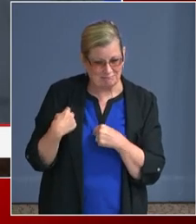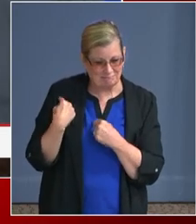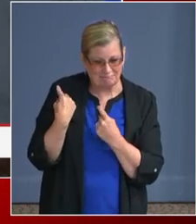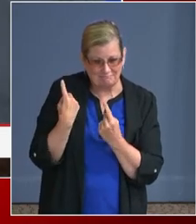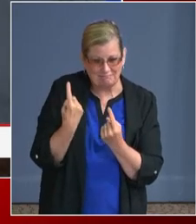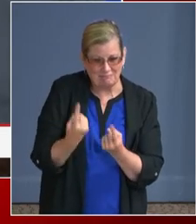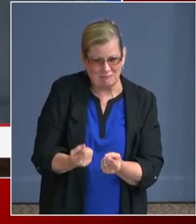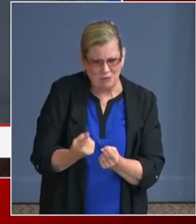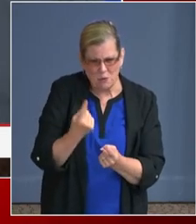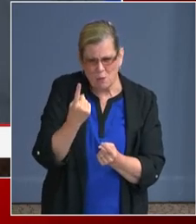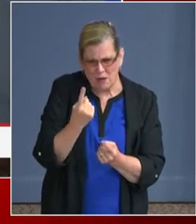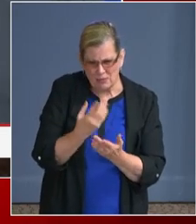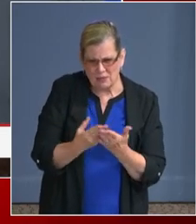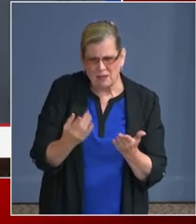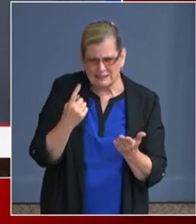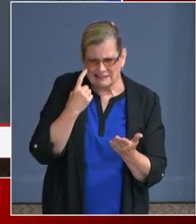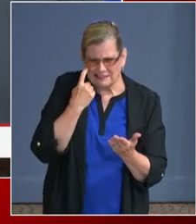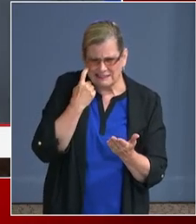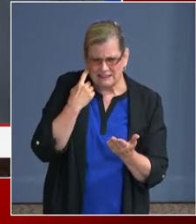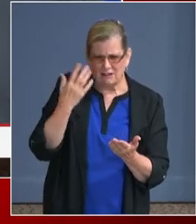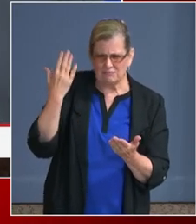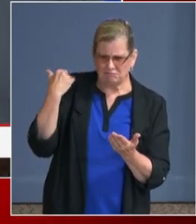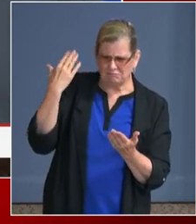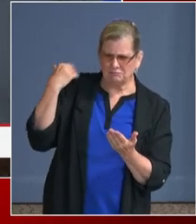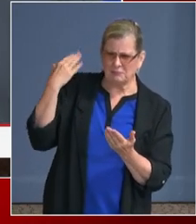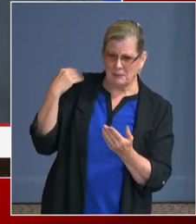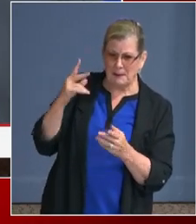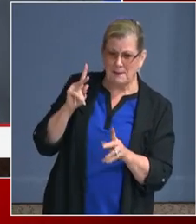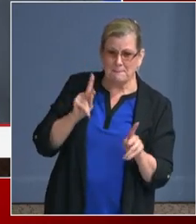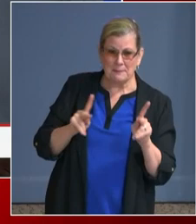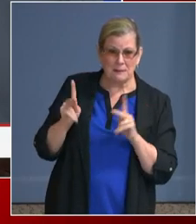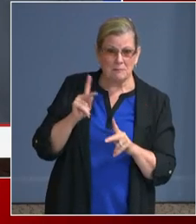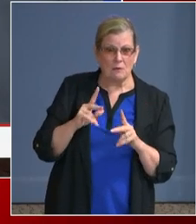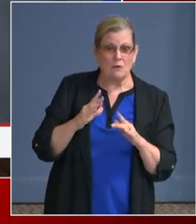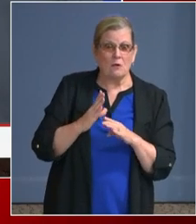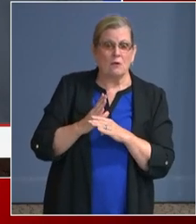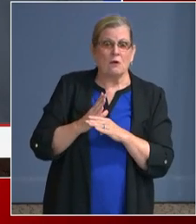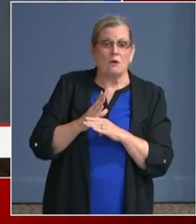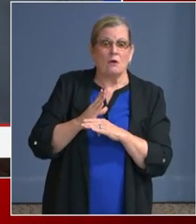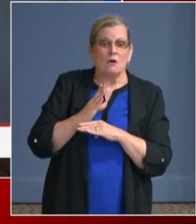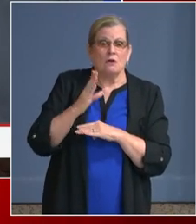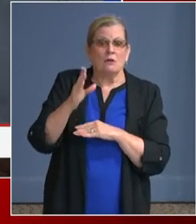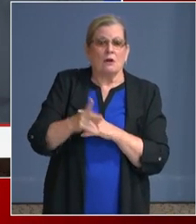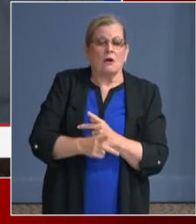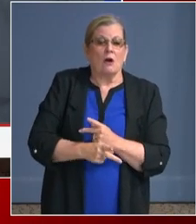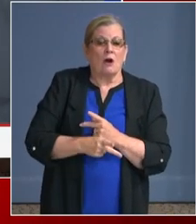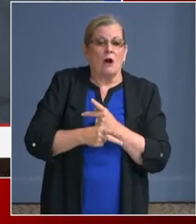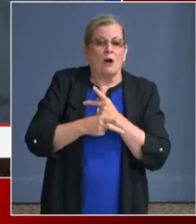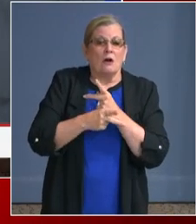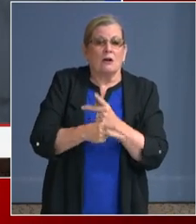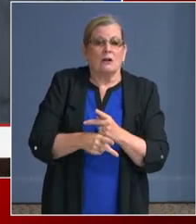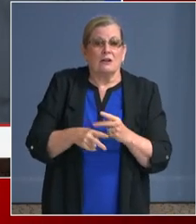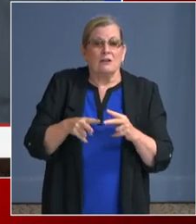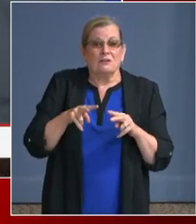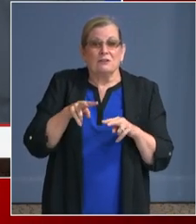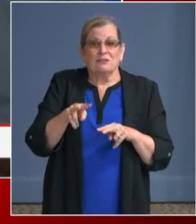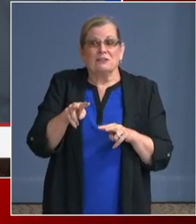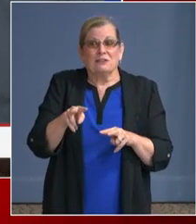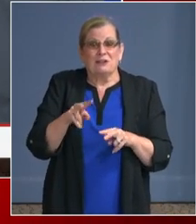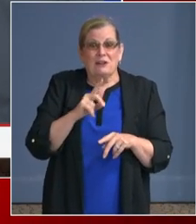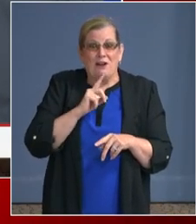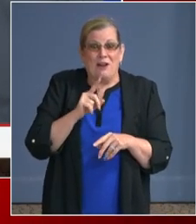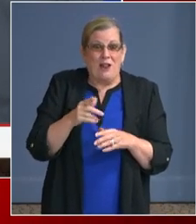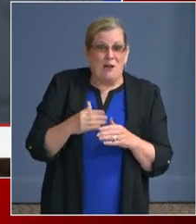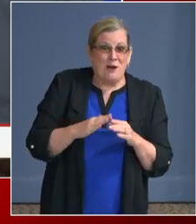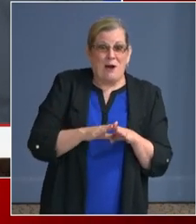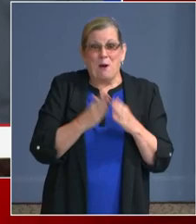this prior, is that we want people to be overly cautious about looking for a level of certainty as to when we